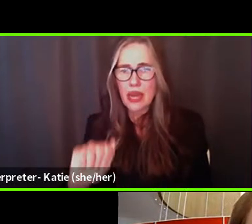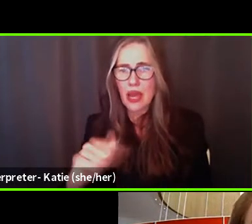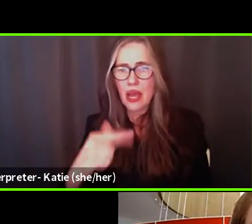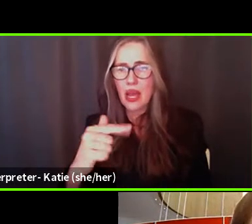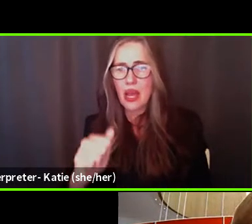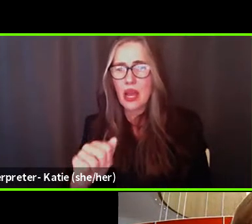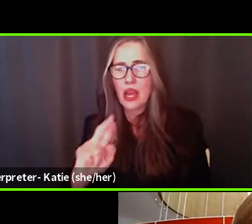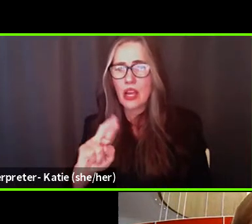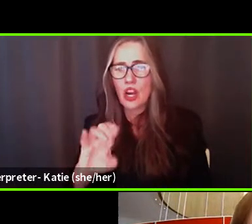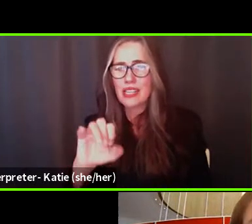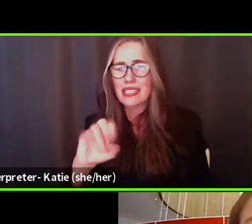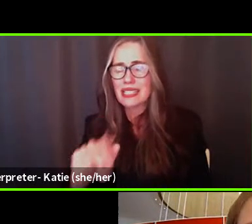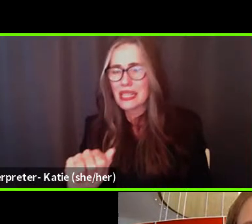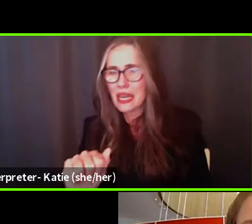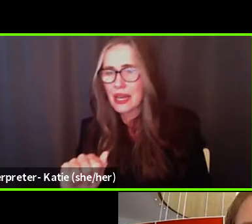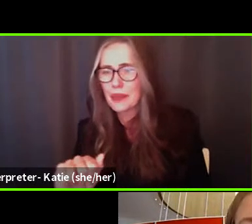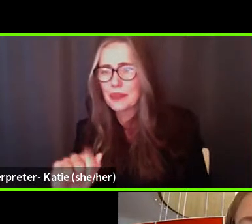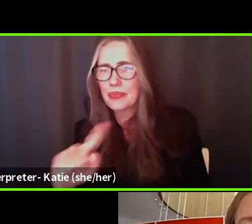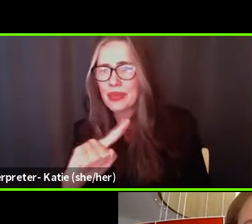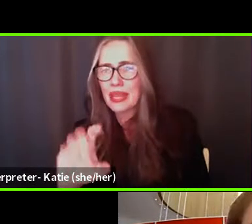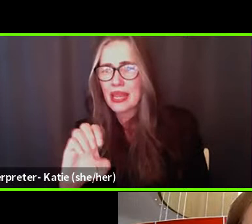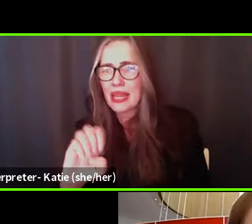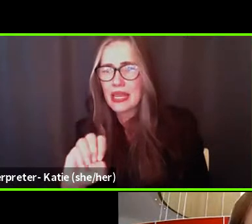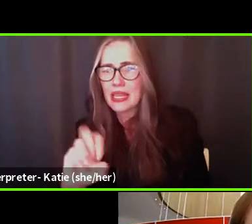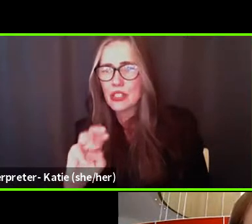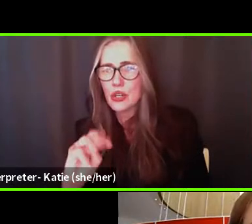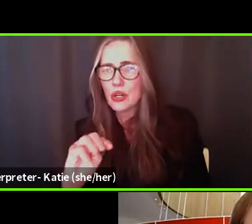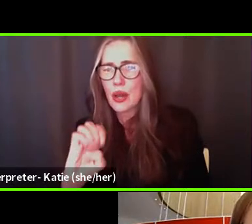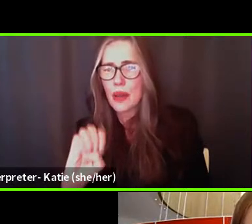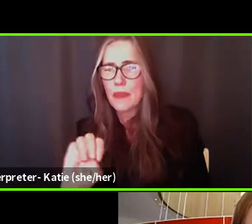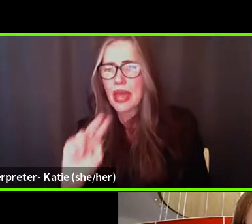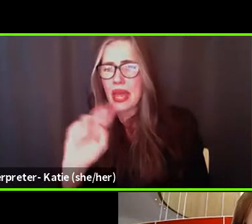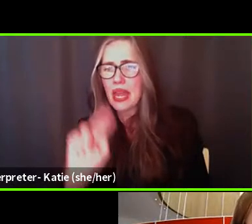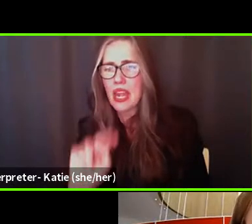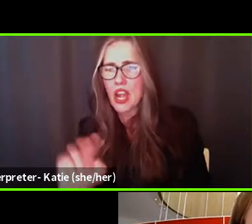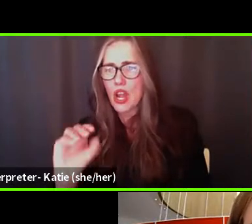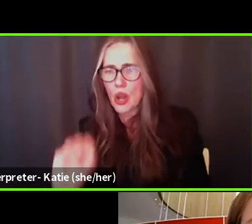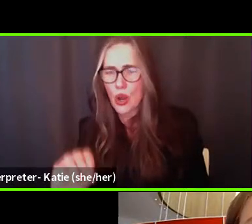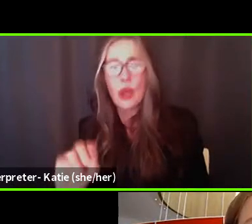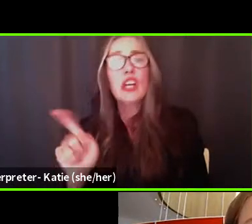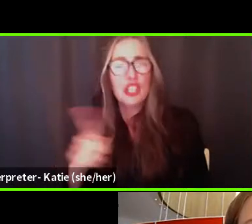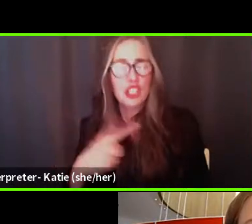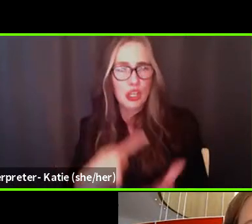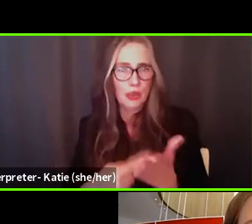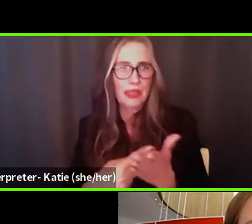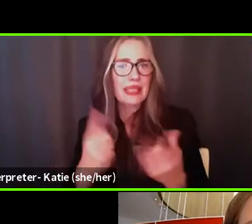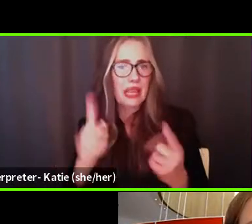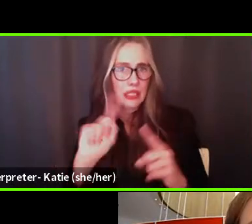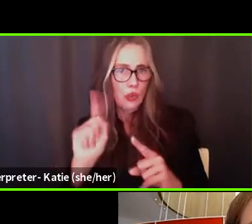will speak in part about where the bill is now in the legislative process